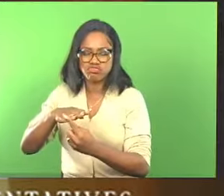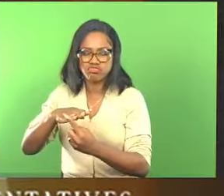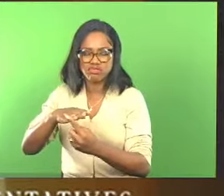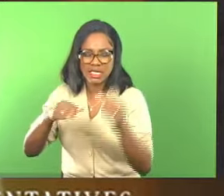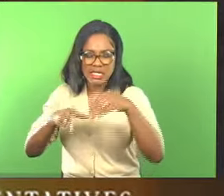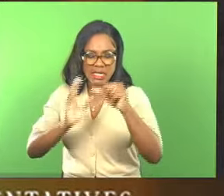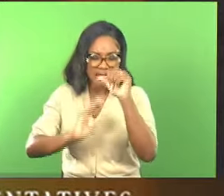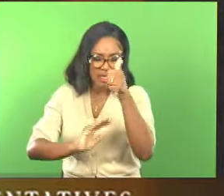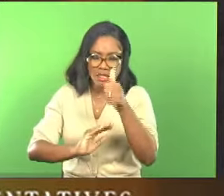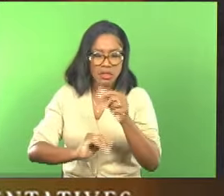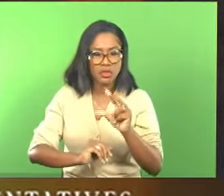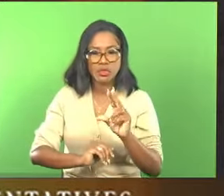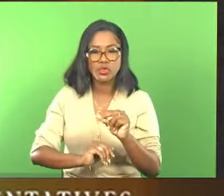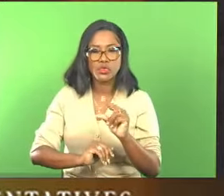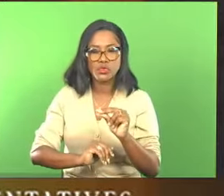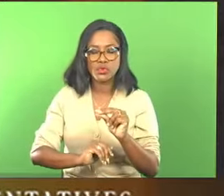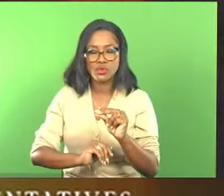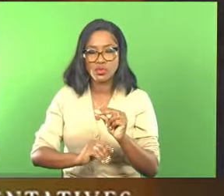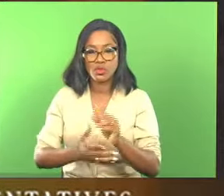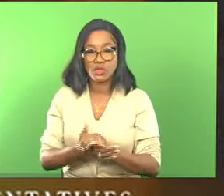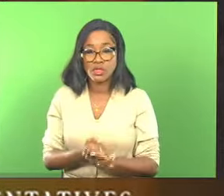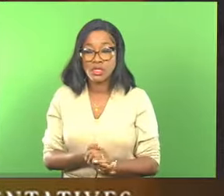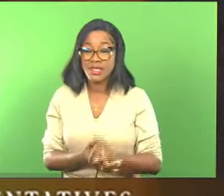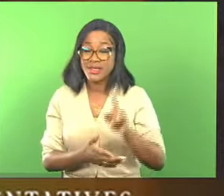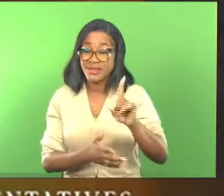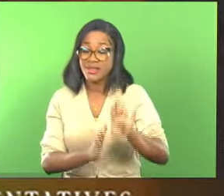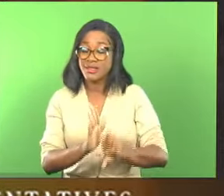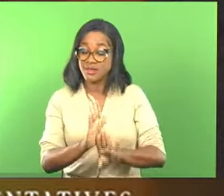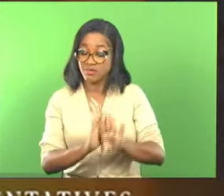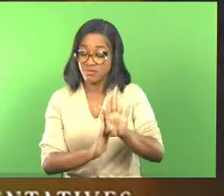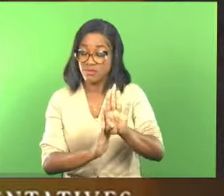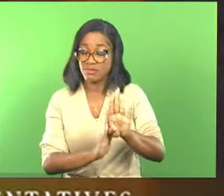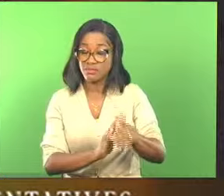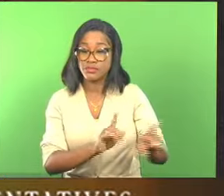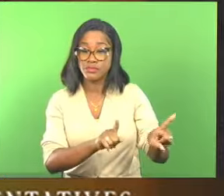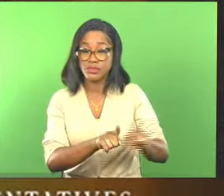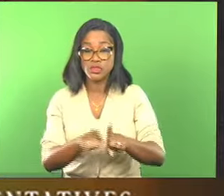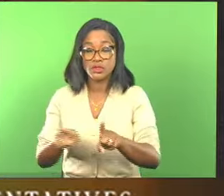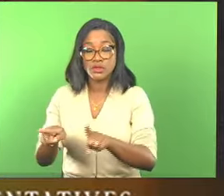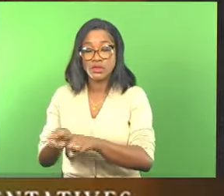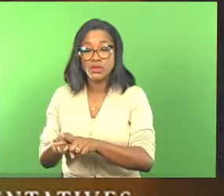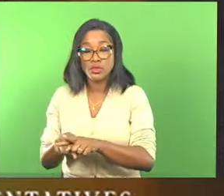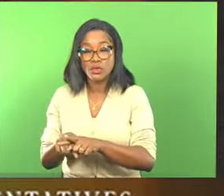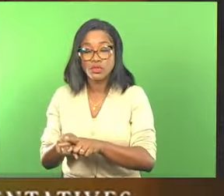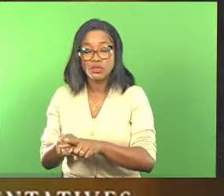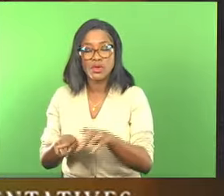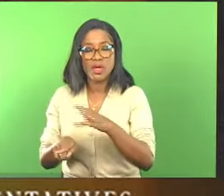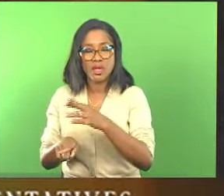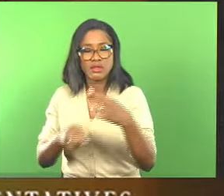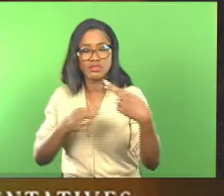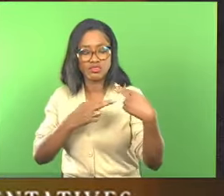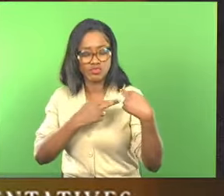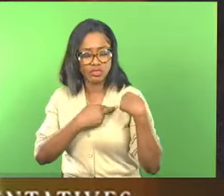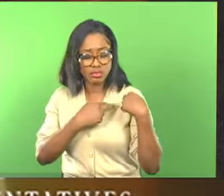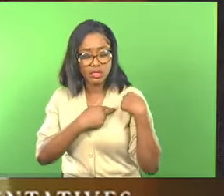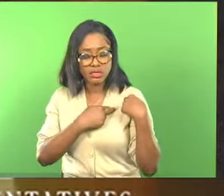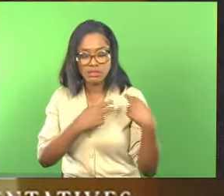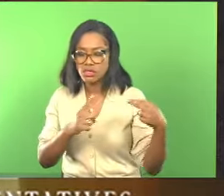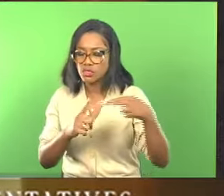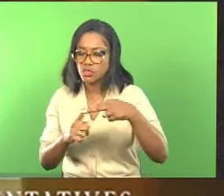We see our development also as a responsibility towards